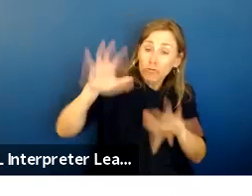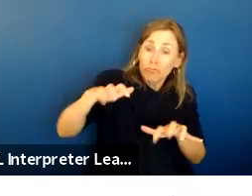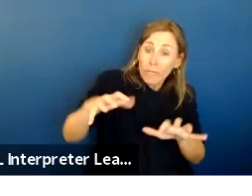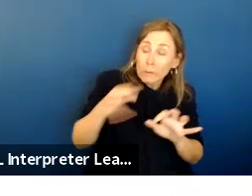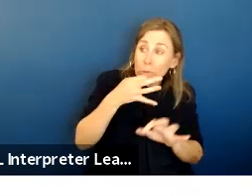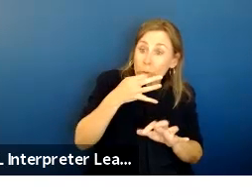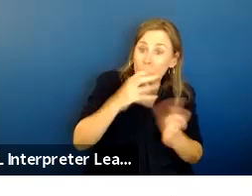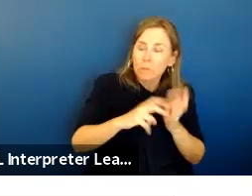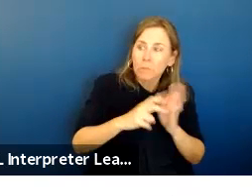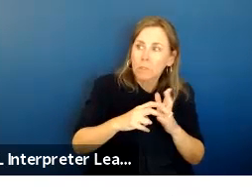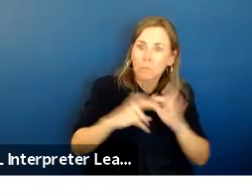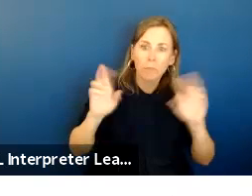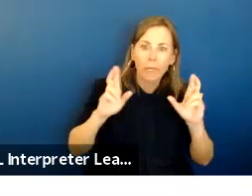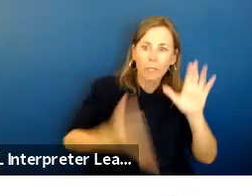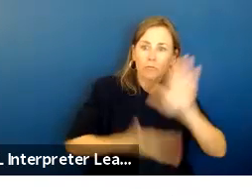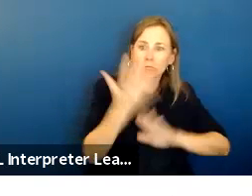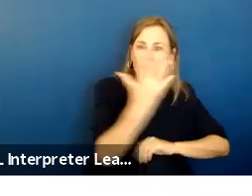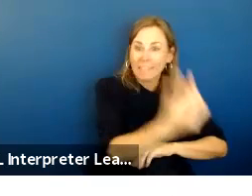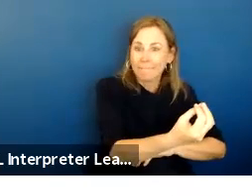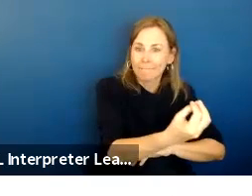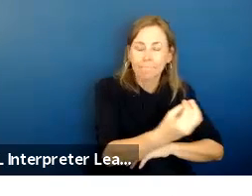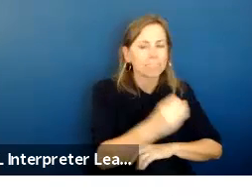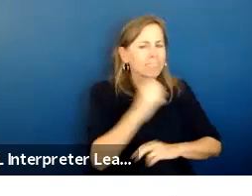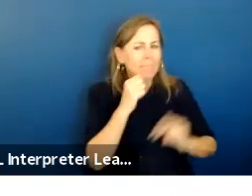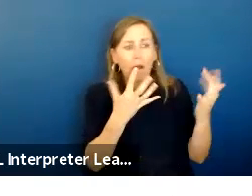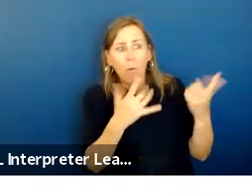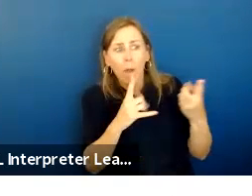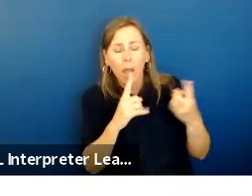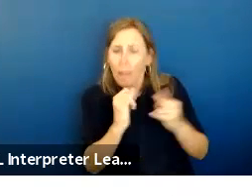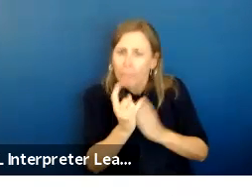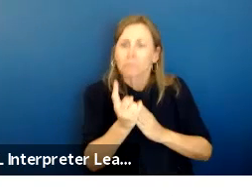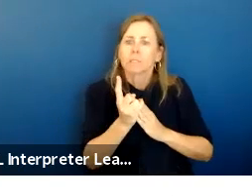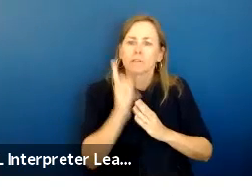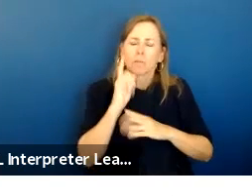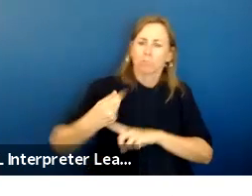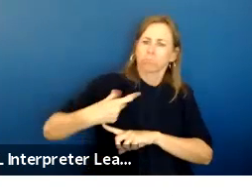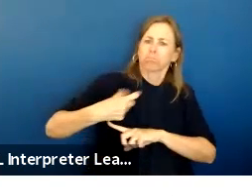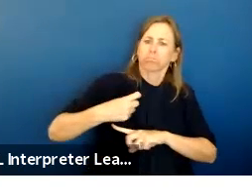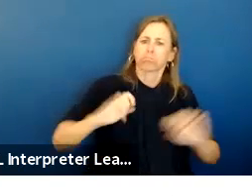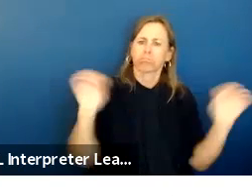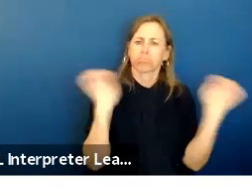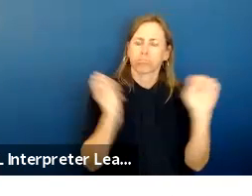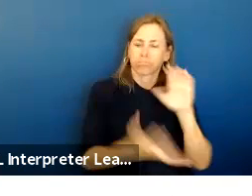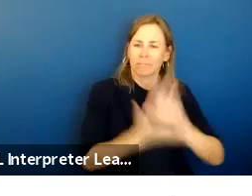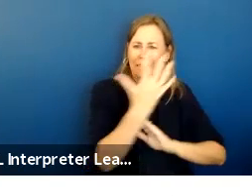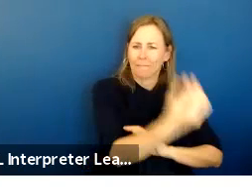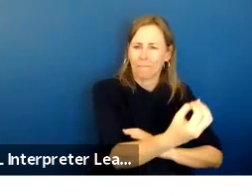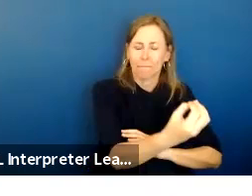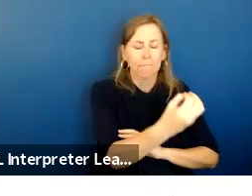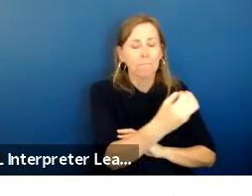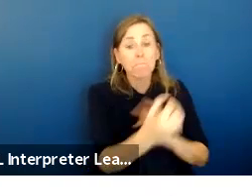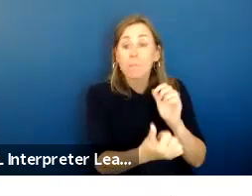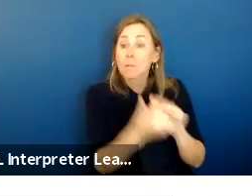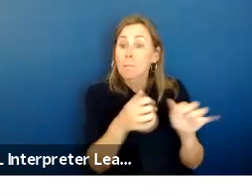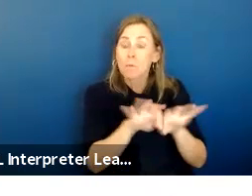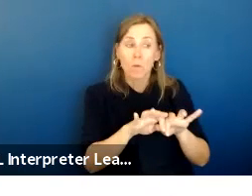action. Don't wait to receive an emergency warning. And most of all, it's not just about having a plan in place in case